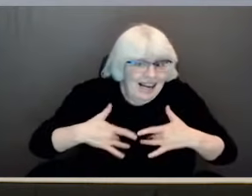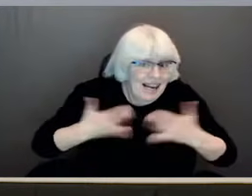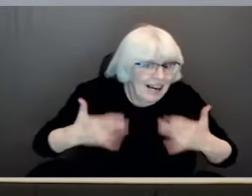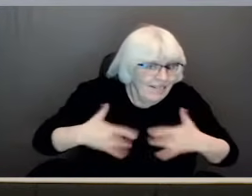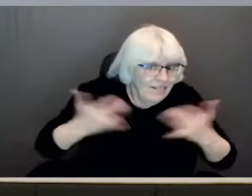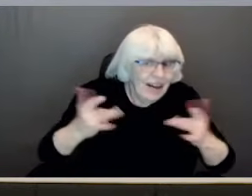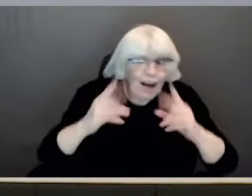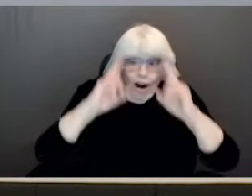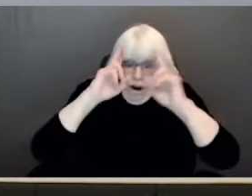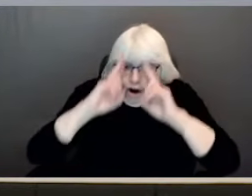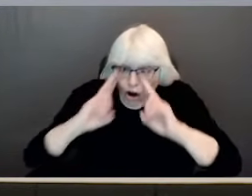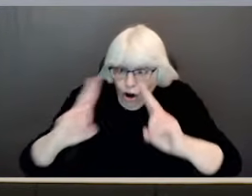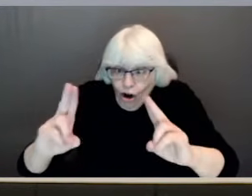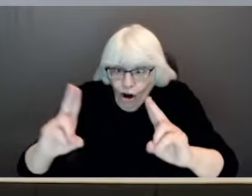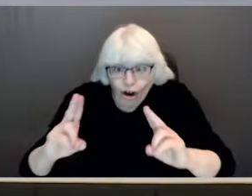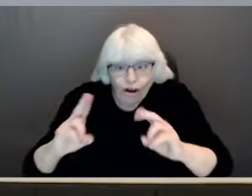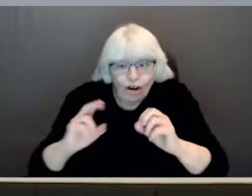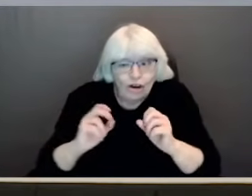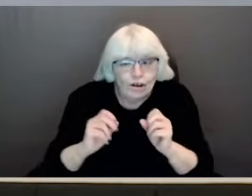from people outside their household.